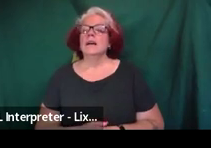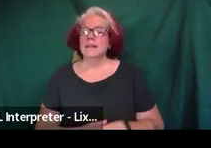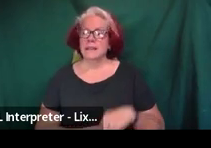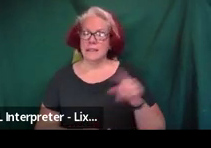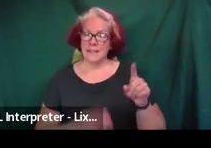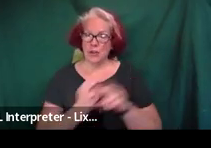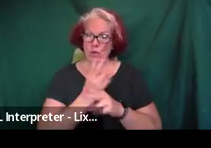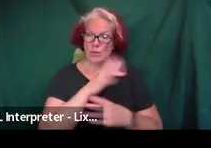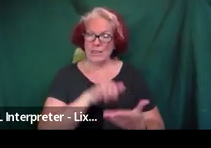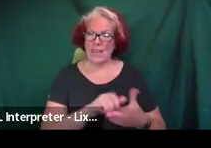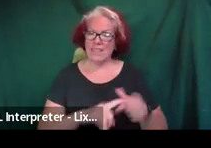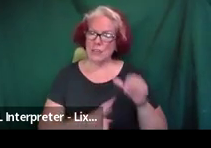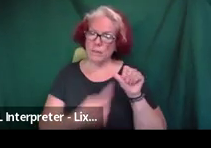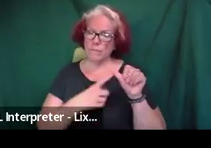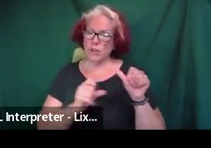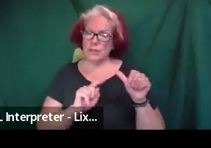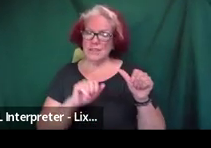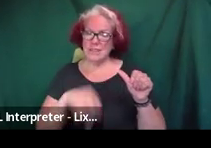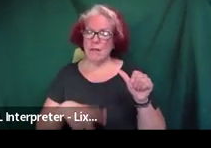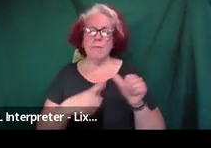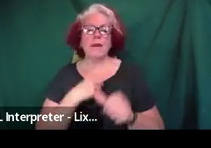first step, and then utilizing that